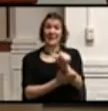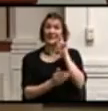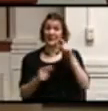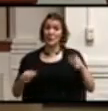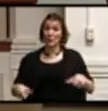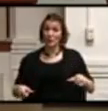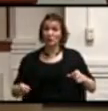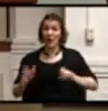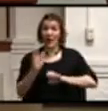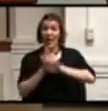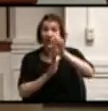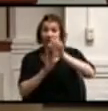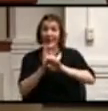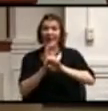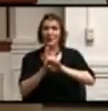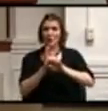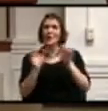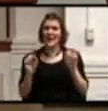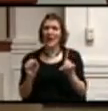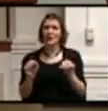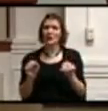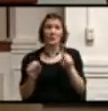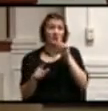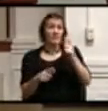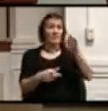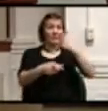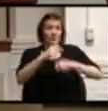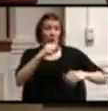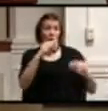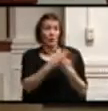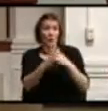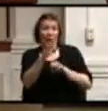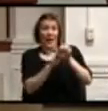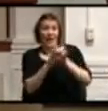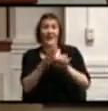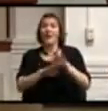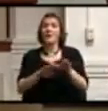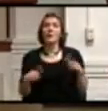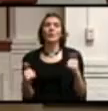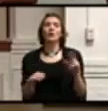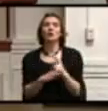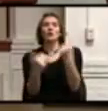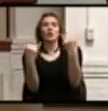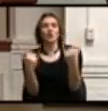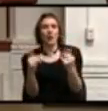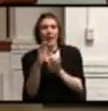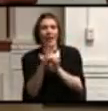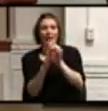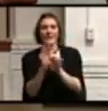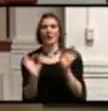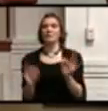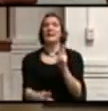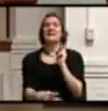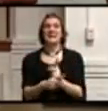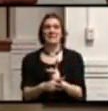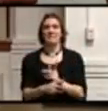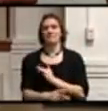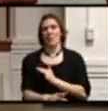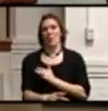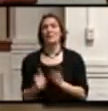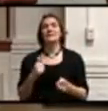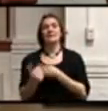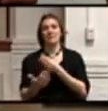room. So we're not doing a new elevator in the addition. We've been able to solve this problem without a new elevator. Across